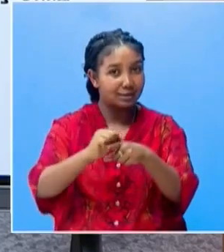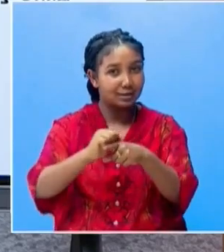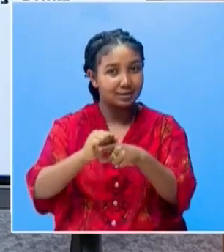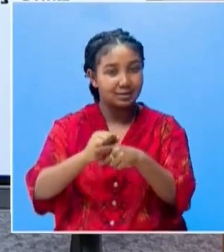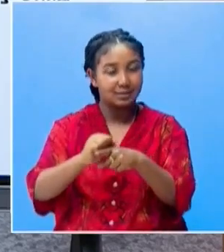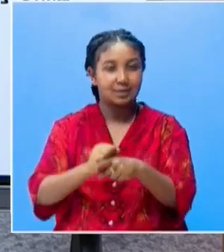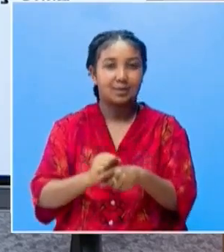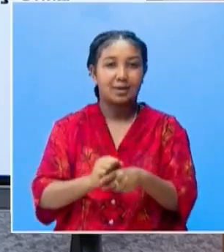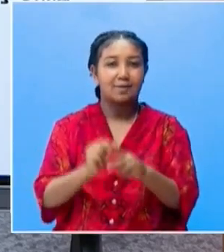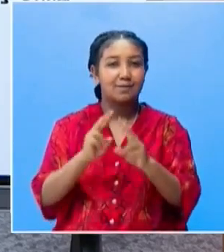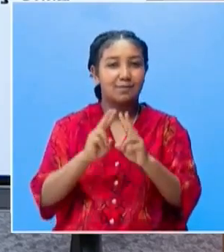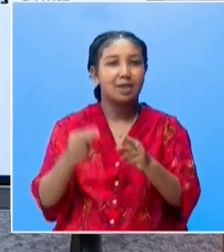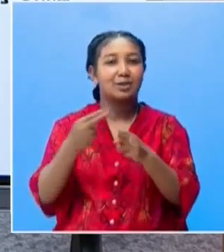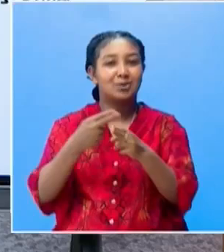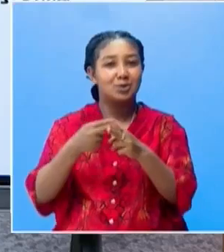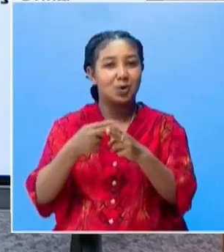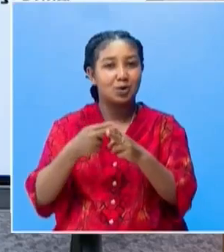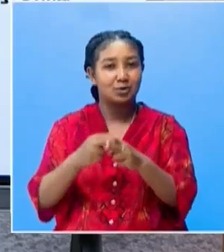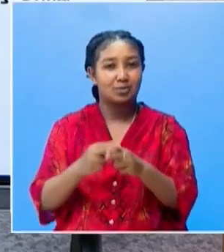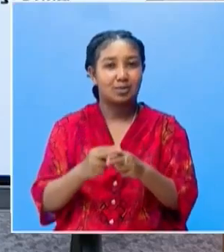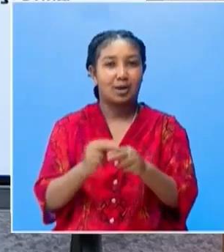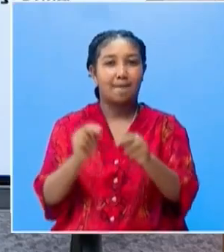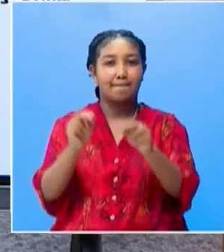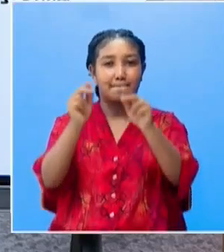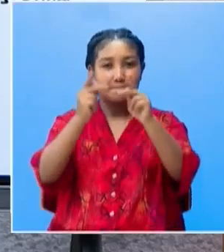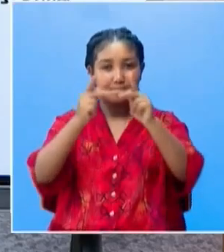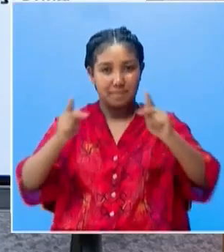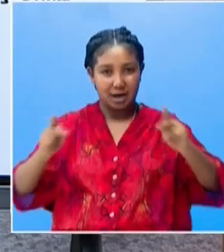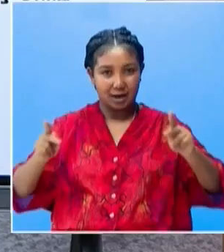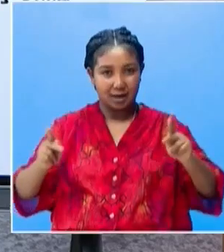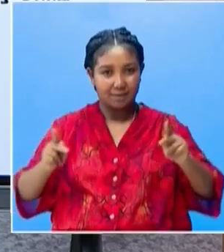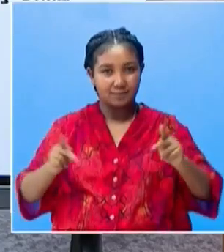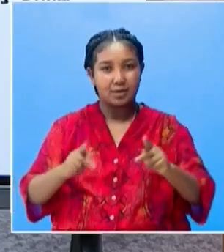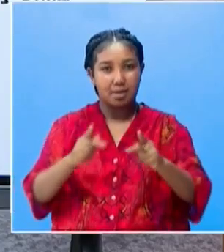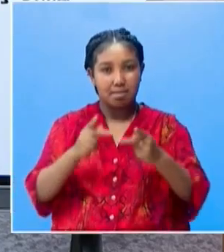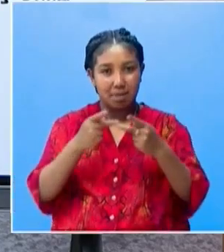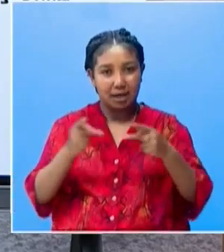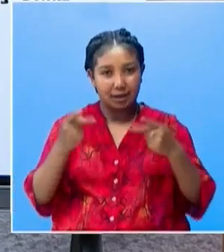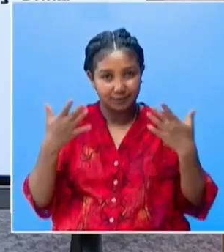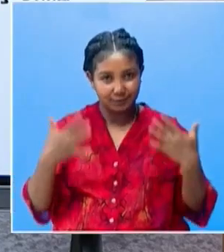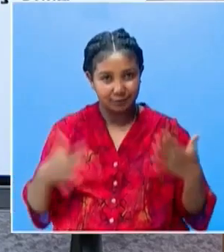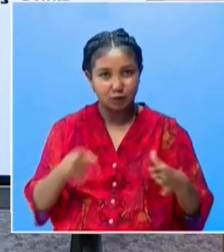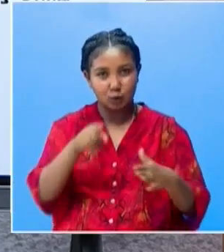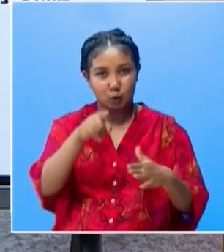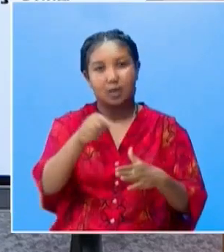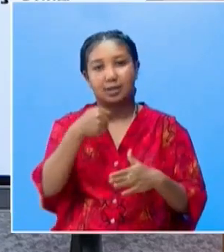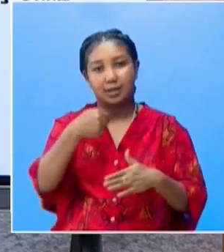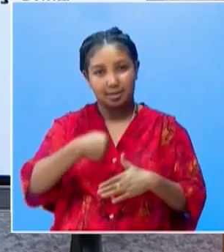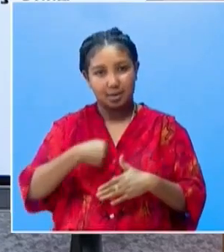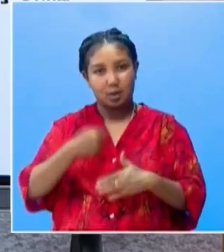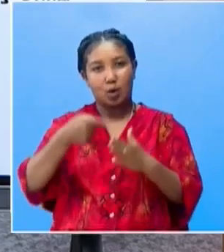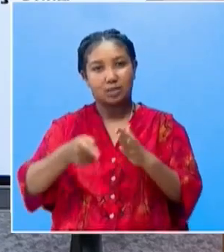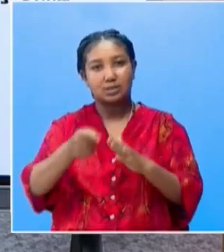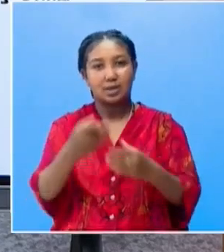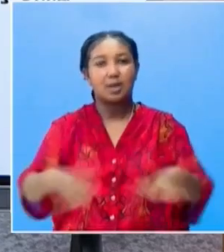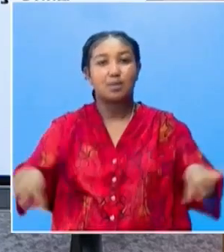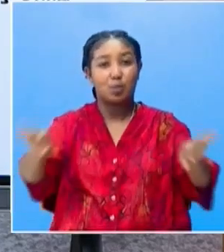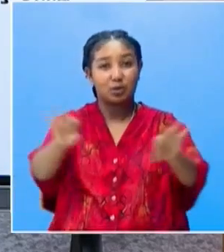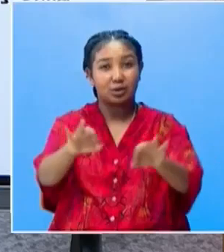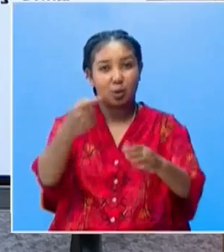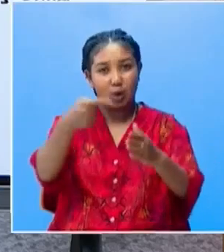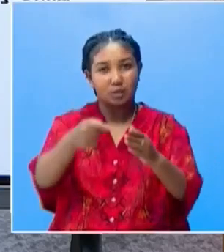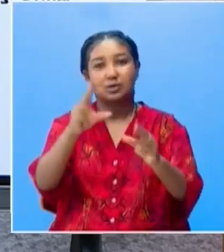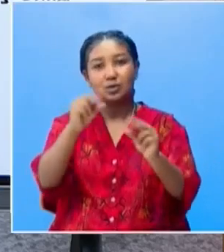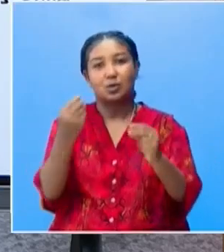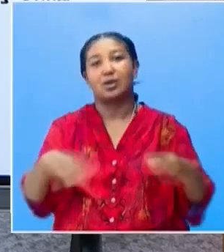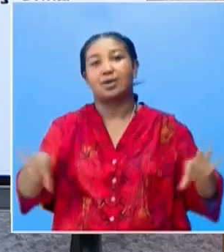just a very short paragraph, and then after the short paragraph, you can tell me what is important and what is